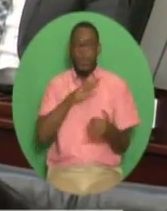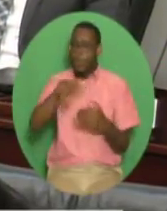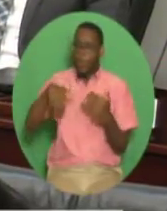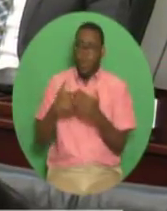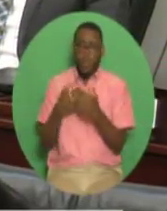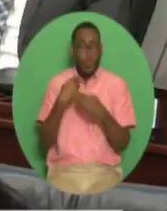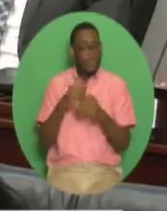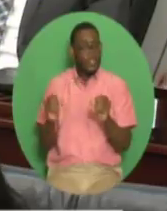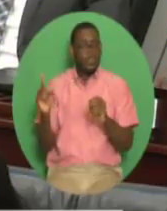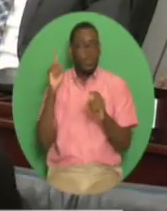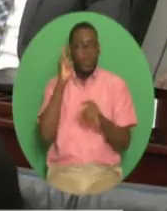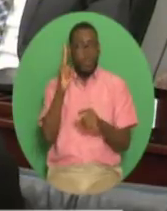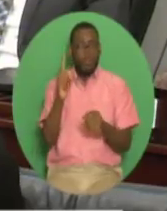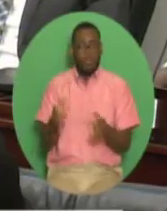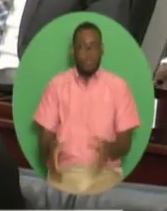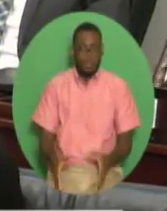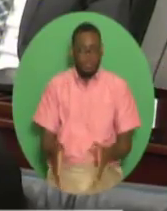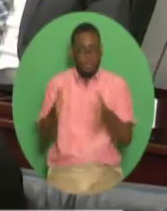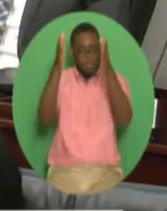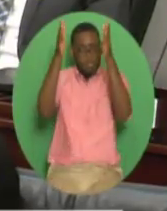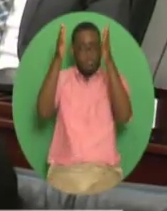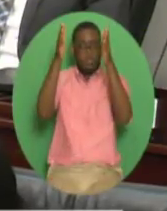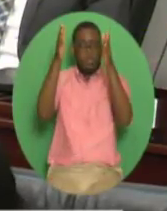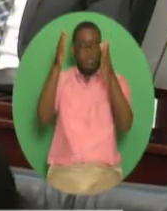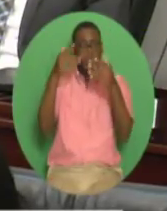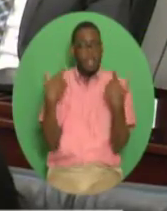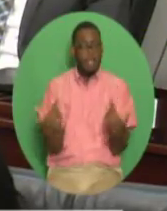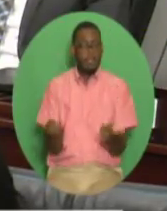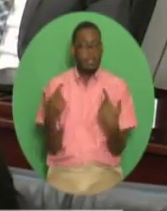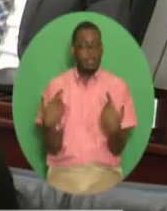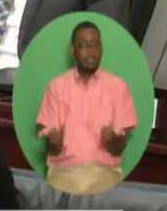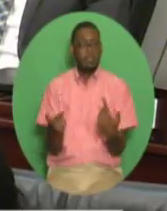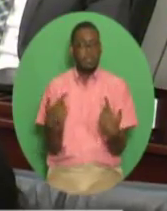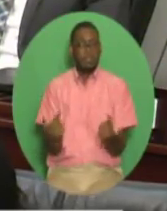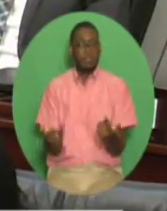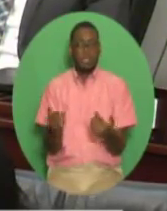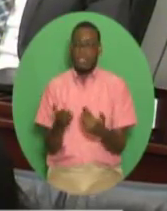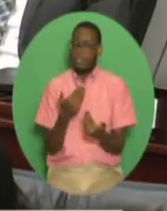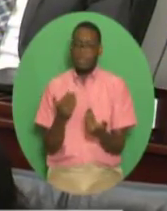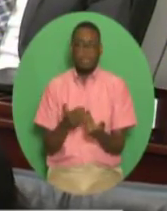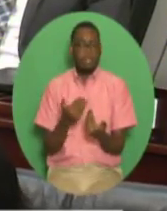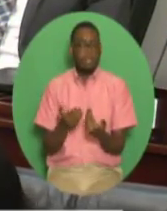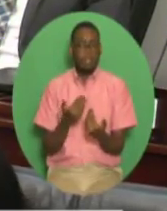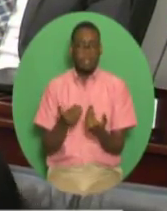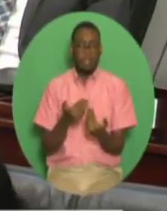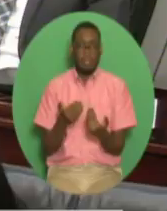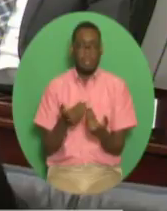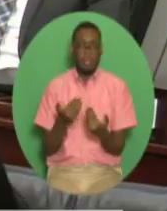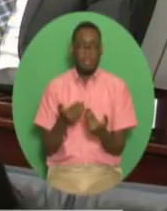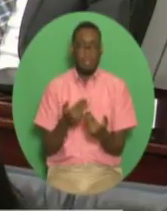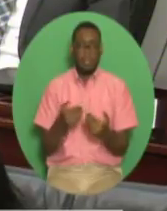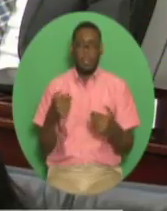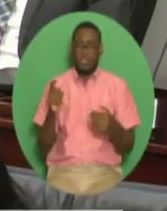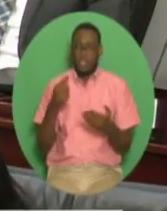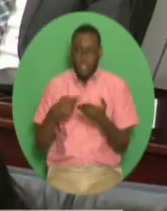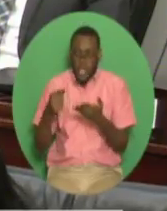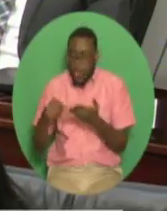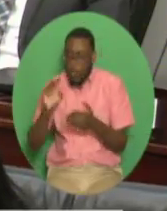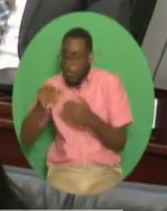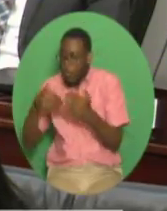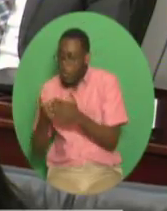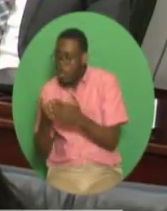offices under one building, under one roof, we are able to monitor more closely